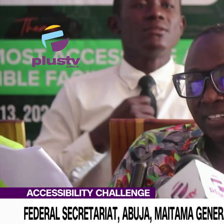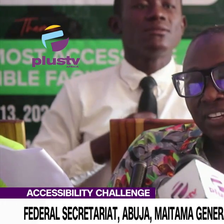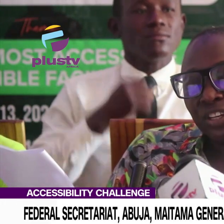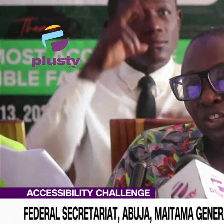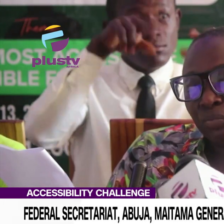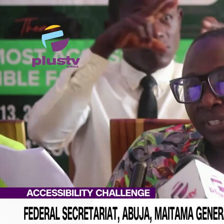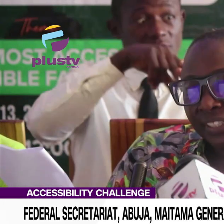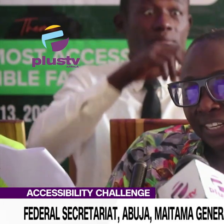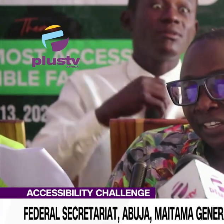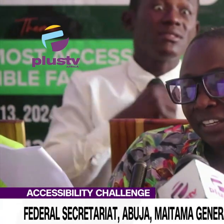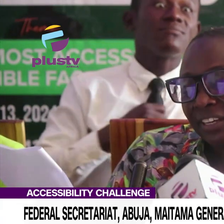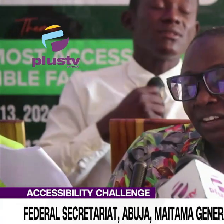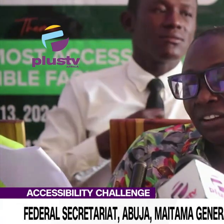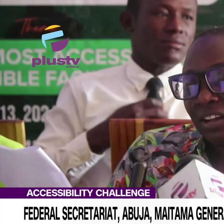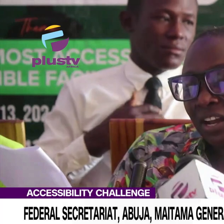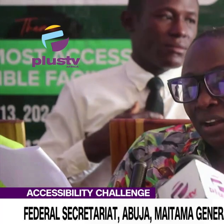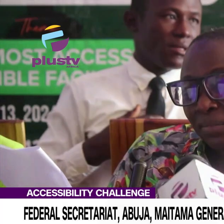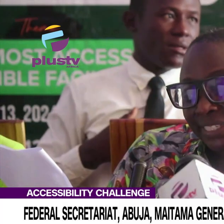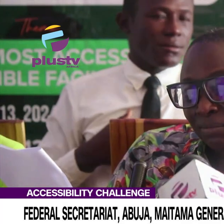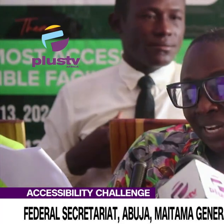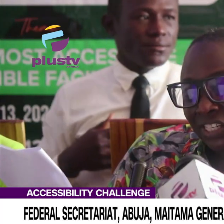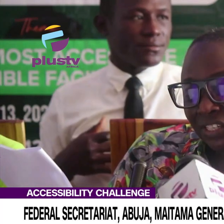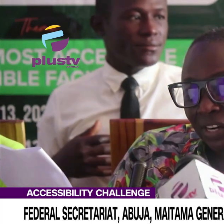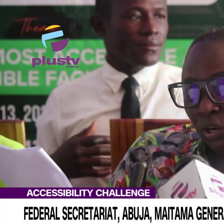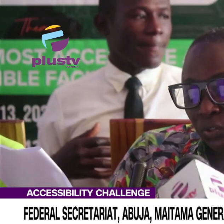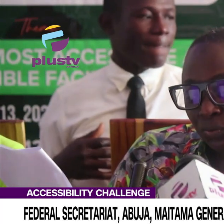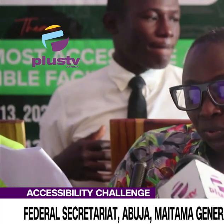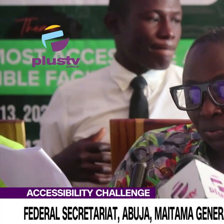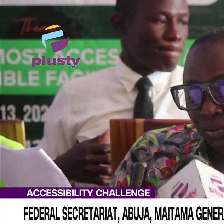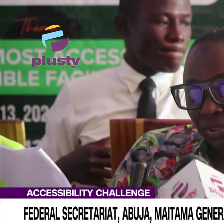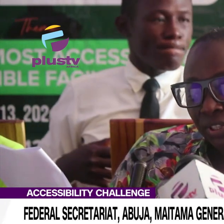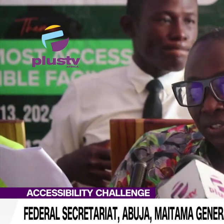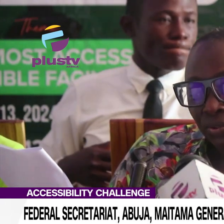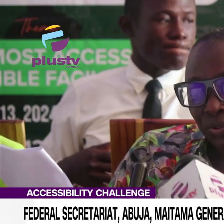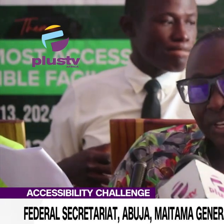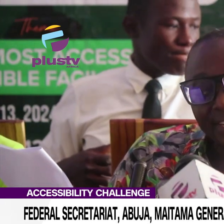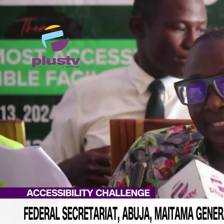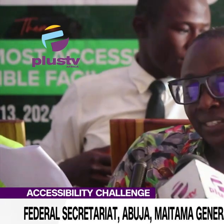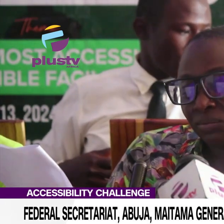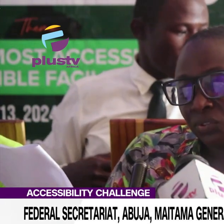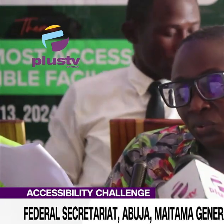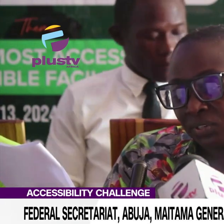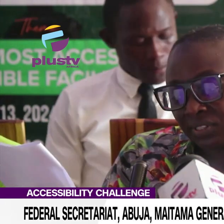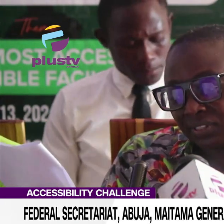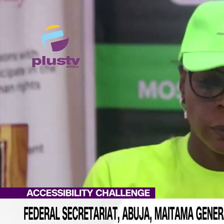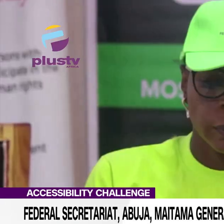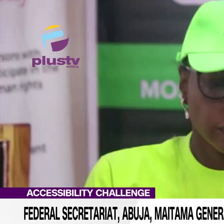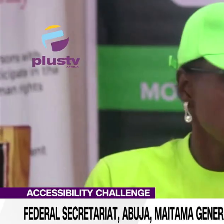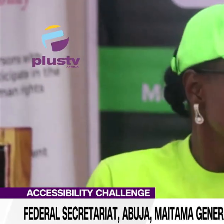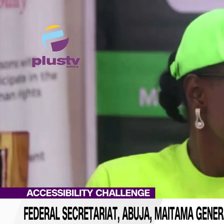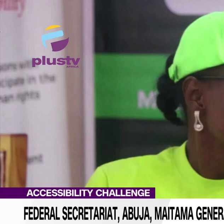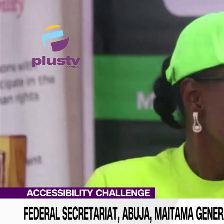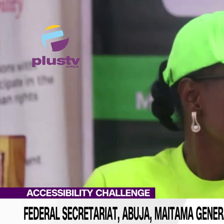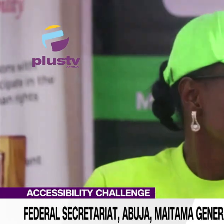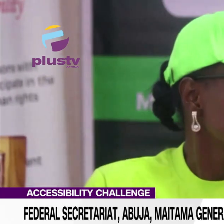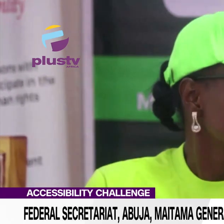disabilities. Number three, Maitama General Hospital is also inaccessible.